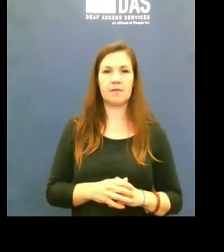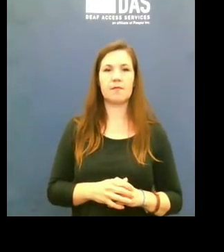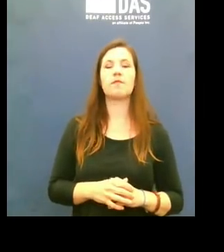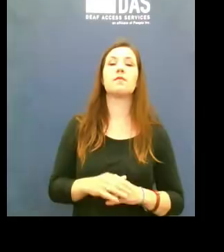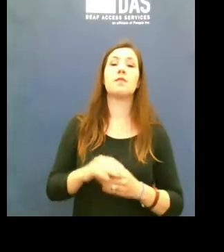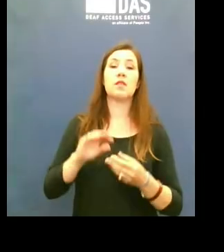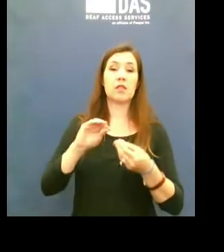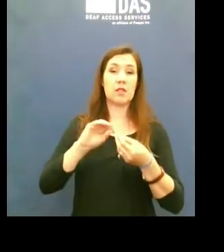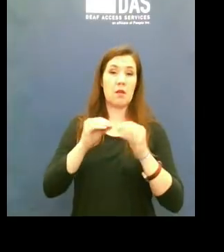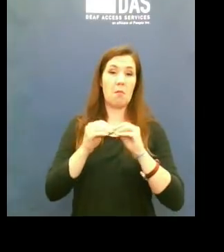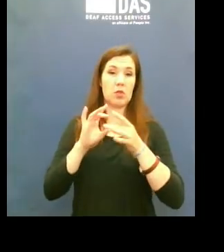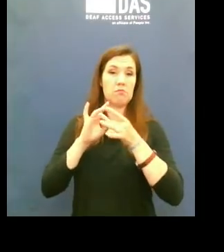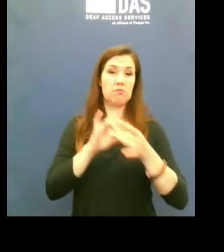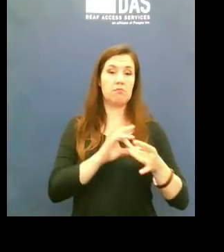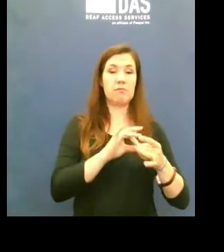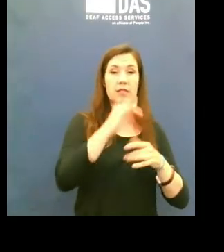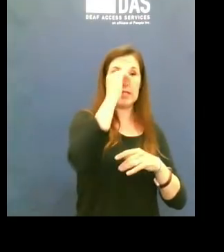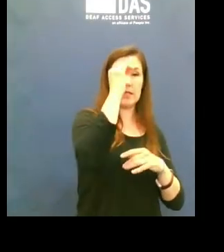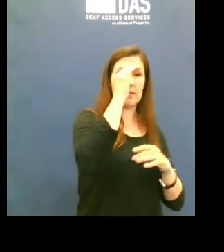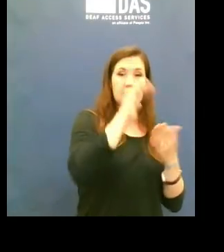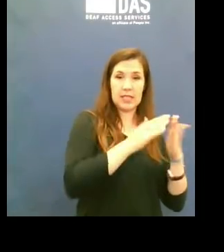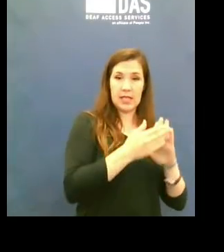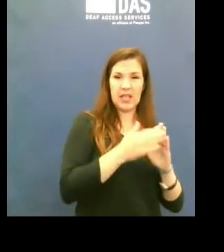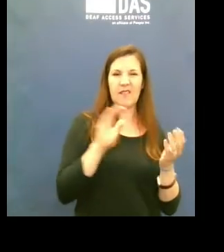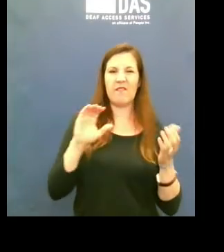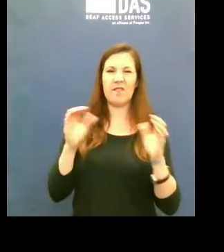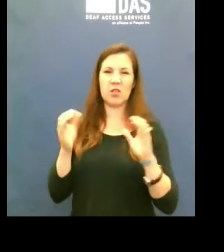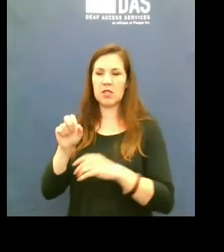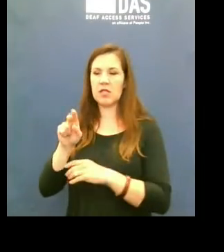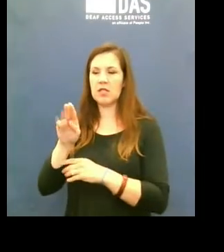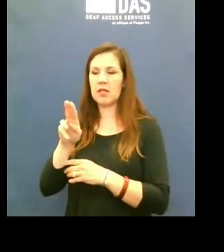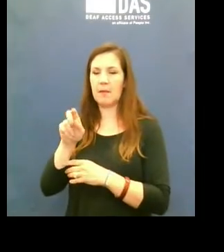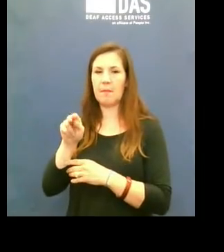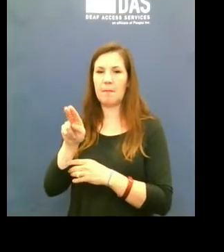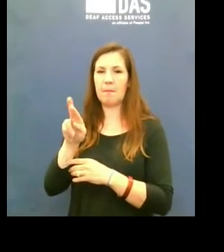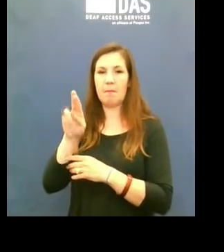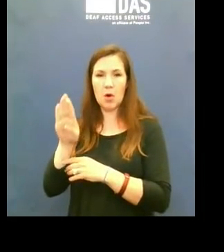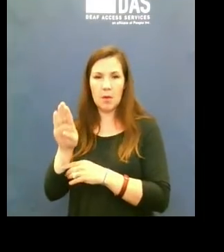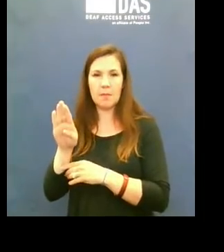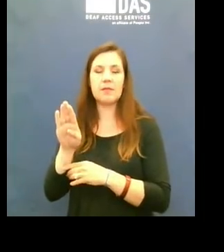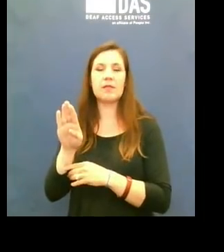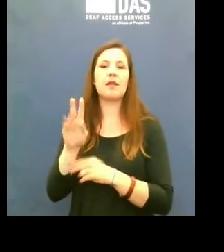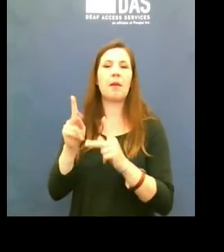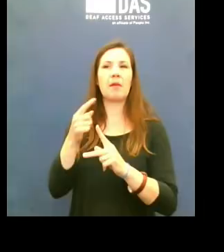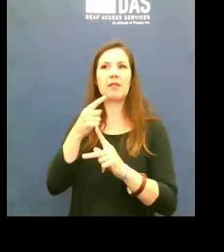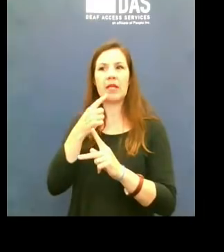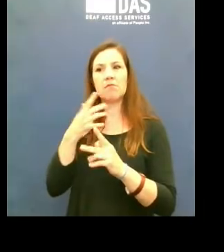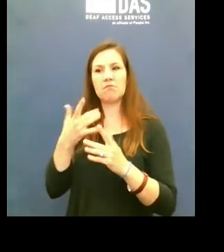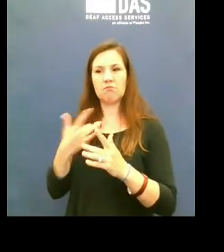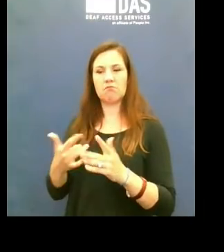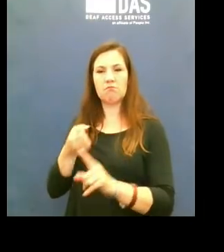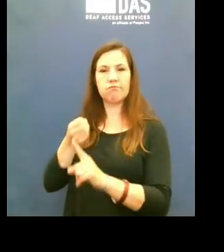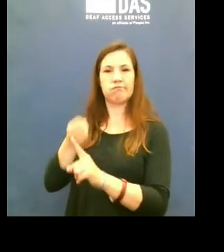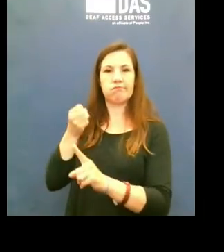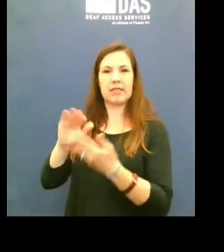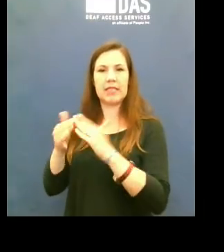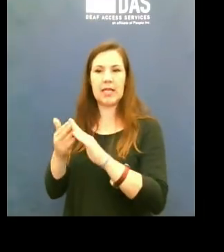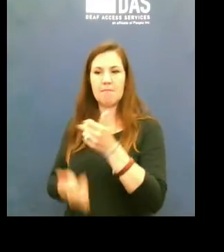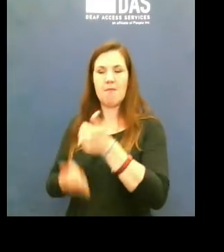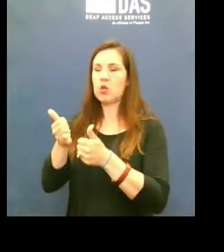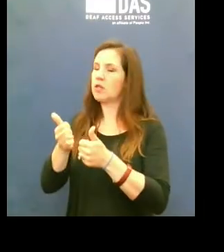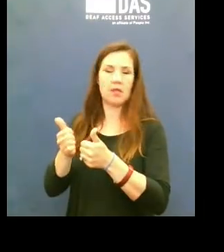to the city versus the suburbs, we've had some folks saying it's predominantly striking people in the city of Buffalo. That is not